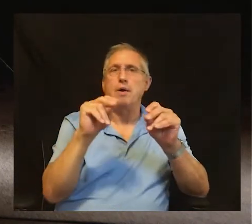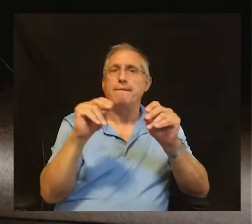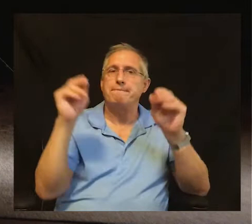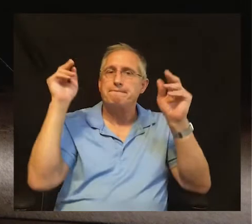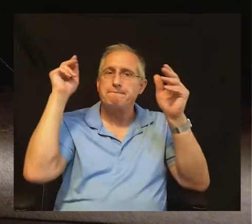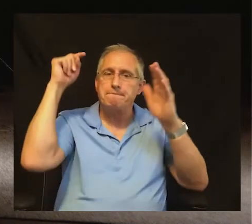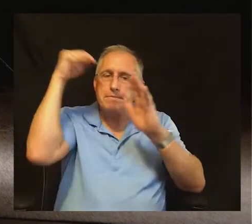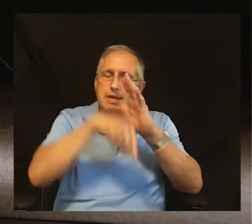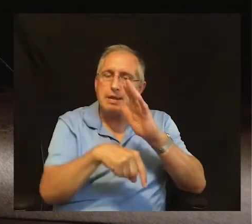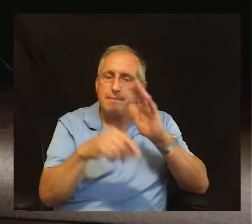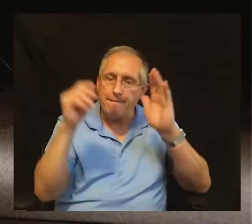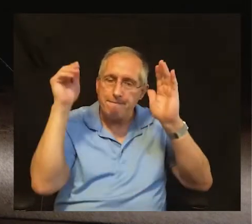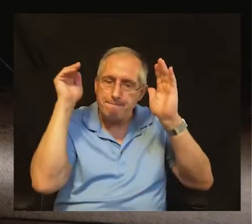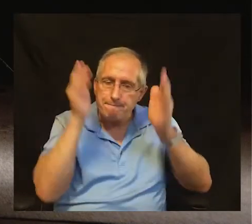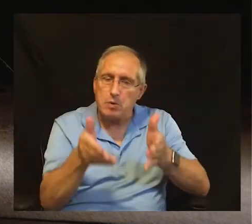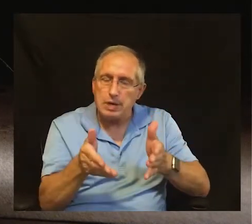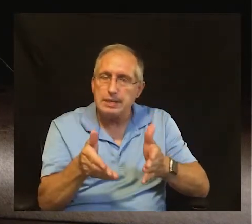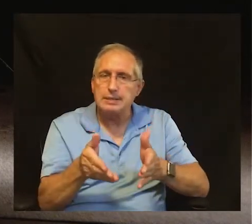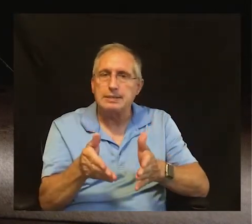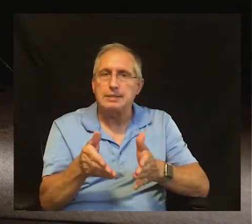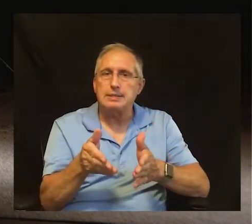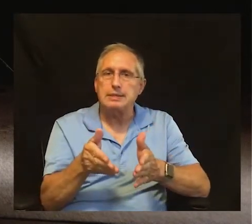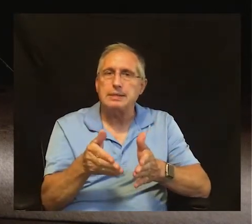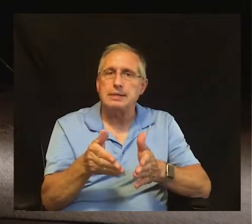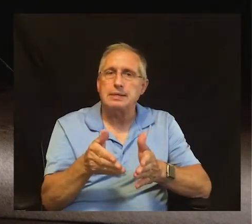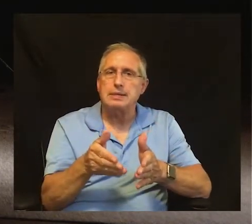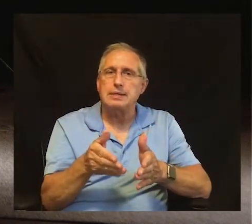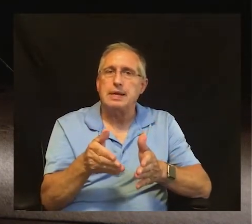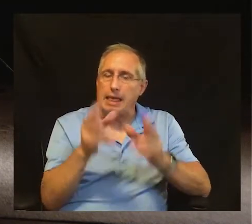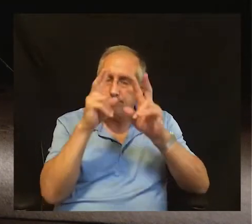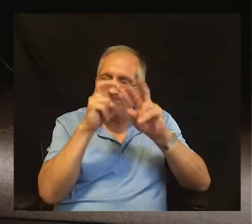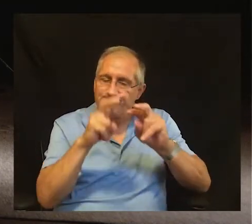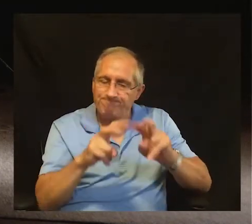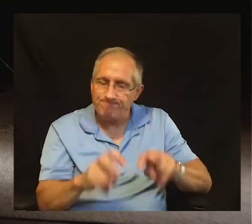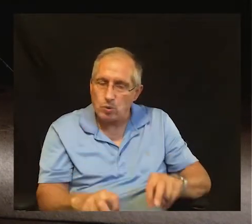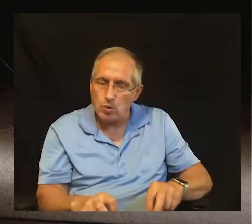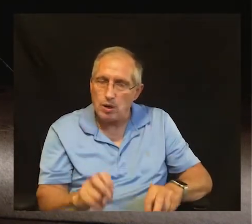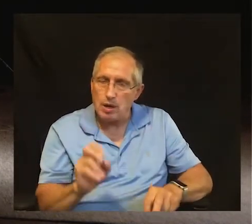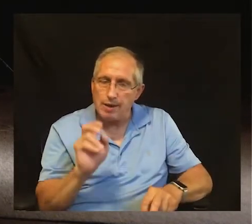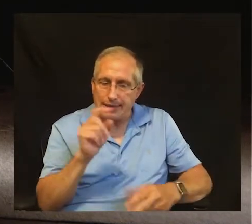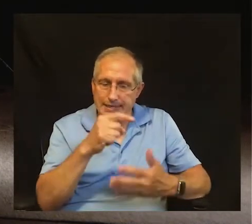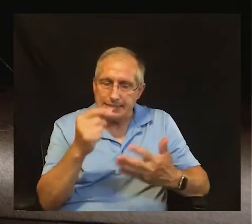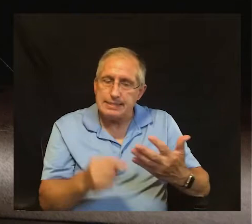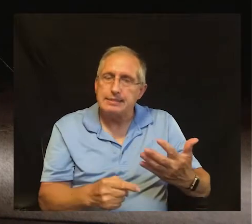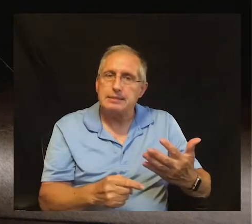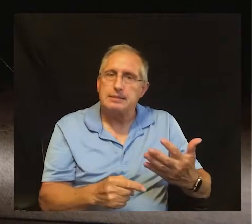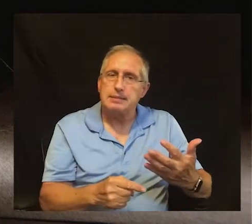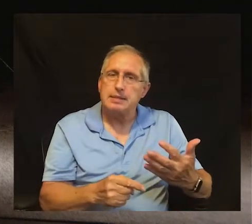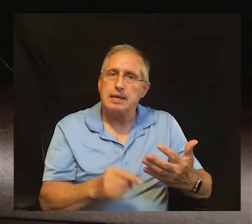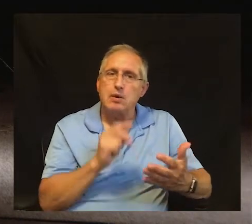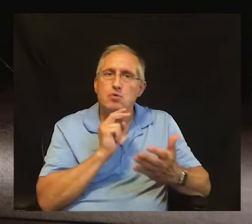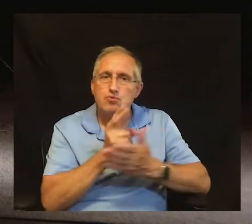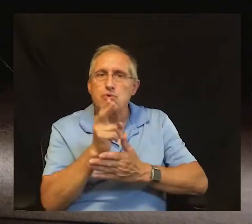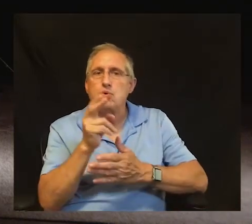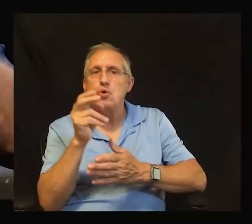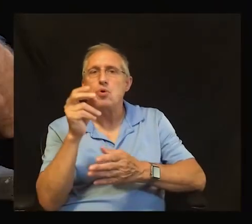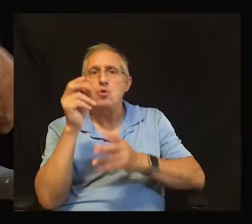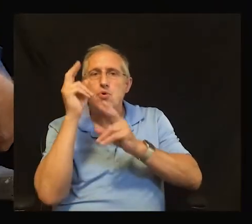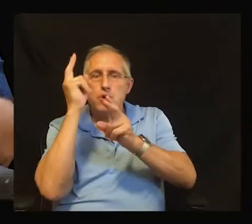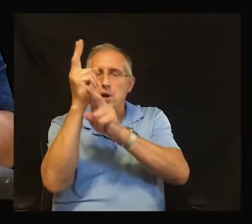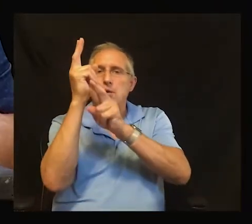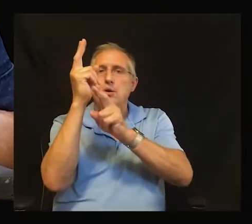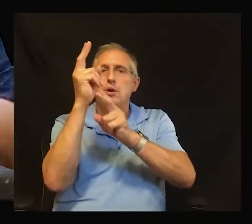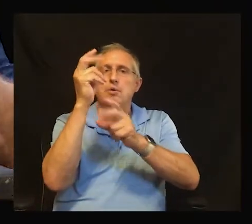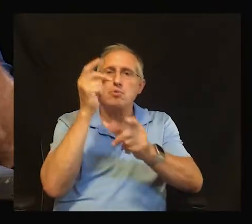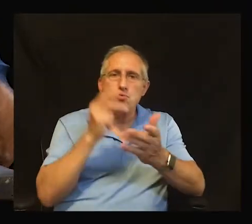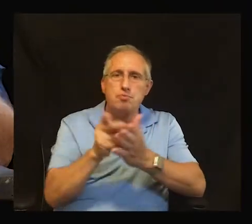incredibly intentional and take inventory of these things that are true and noble and what is right and what is